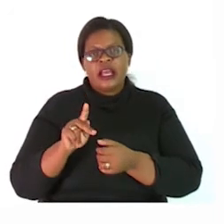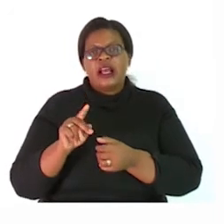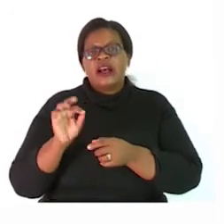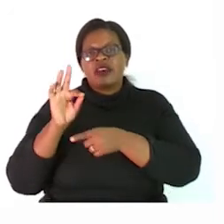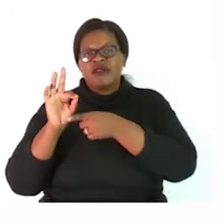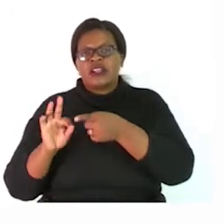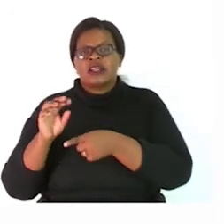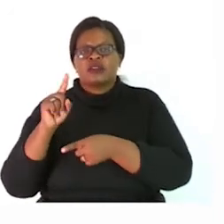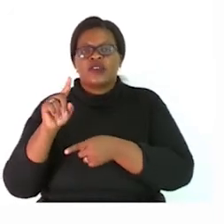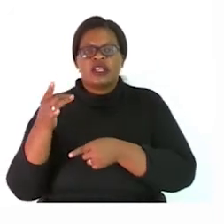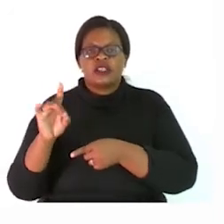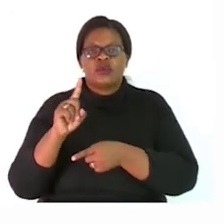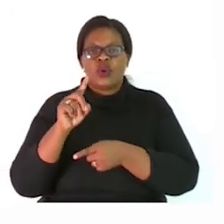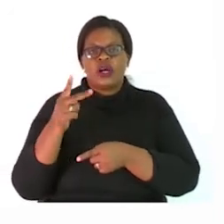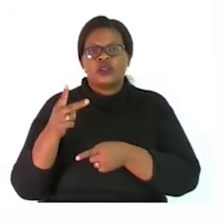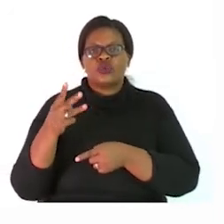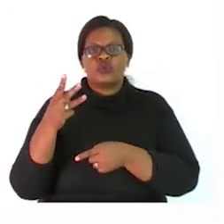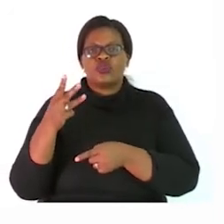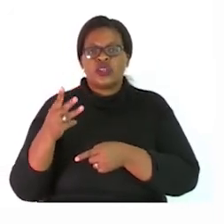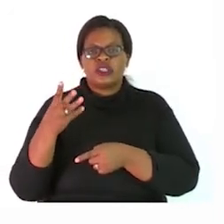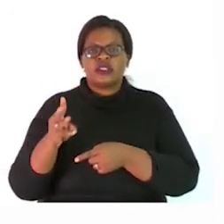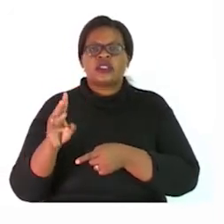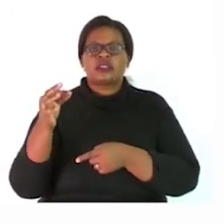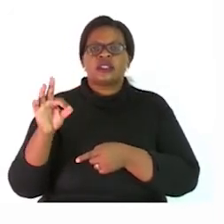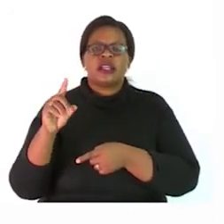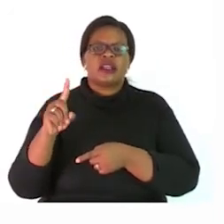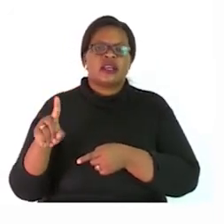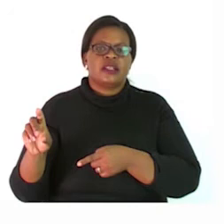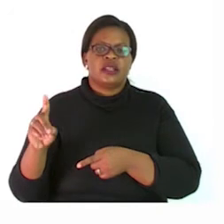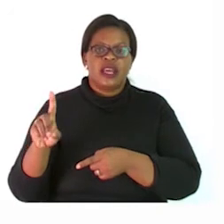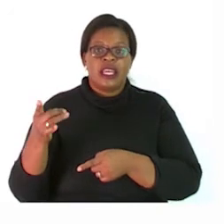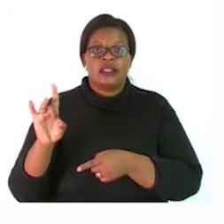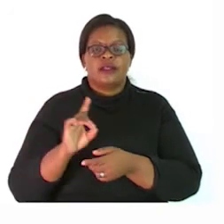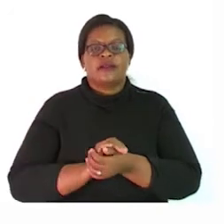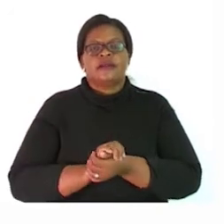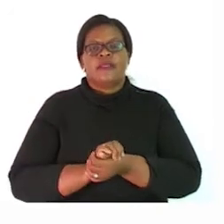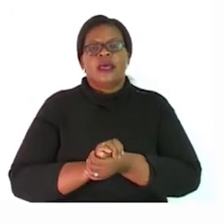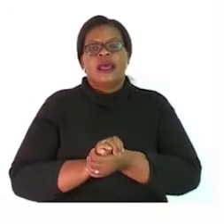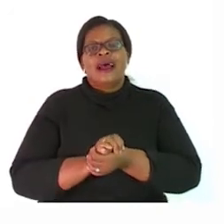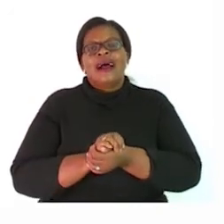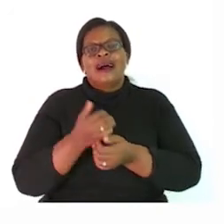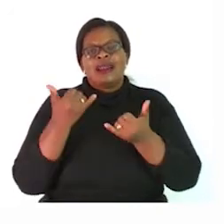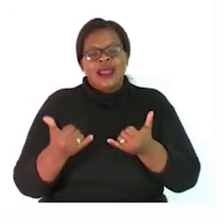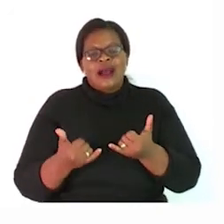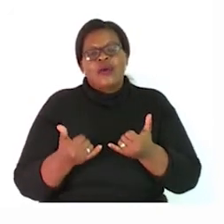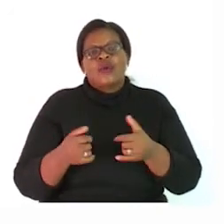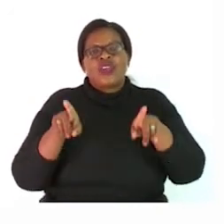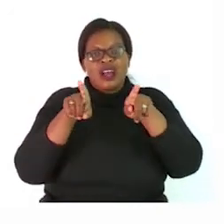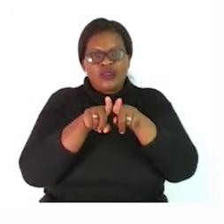18 are 1, 2, 3, 6, 9, and 18. The common factors,